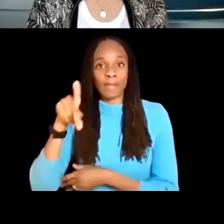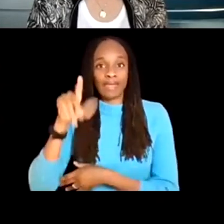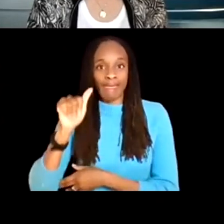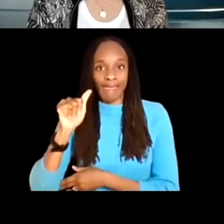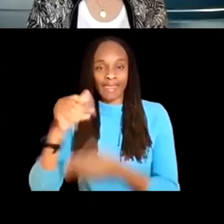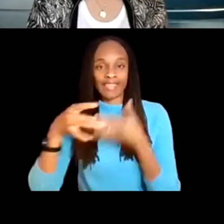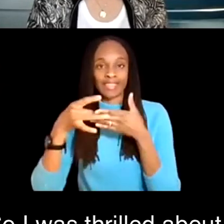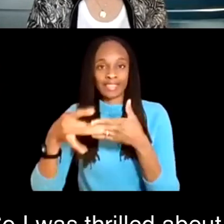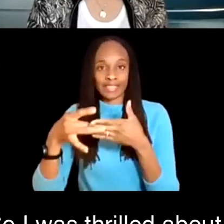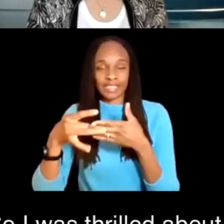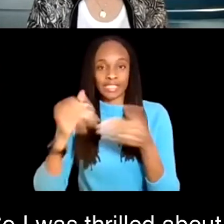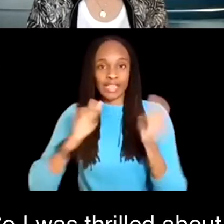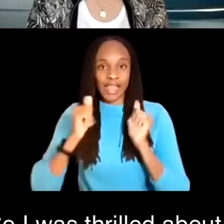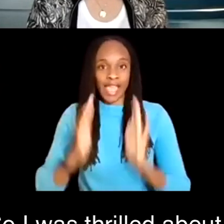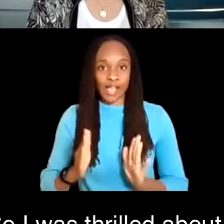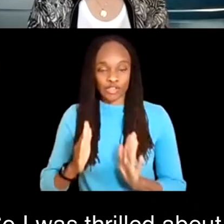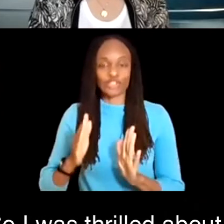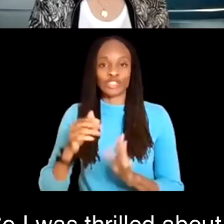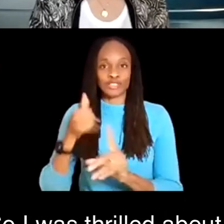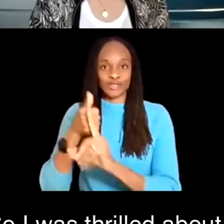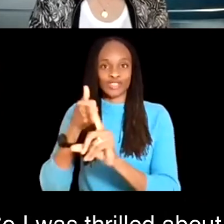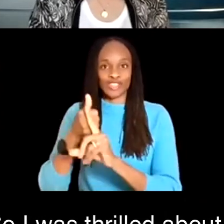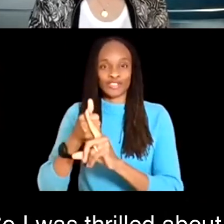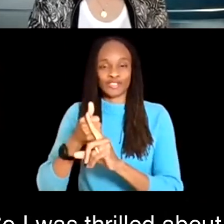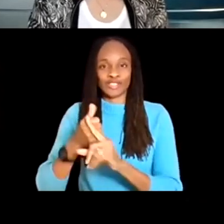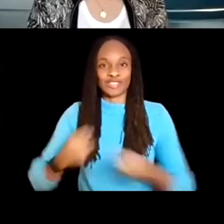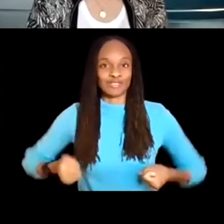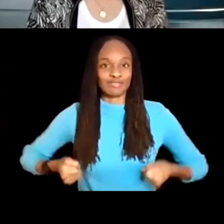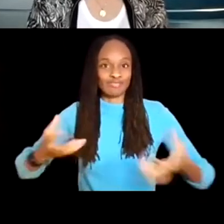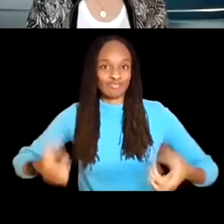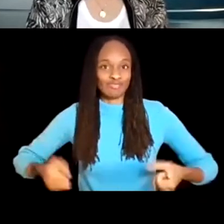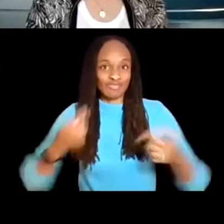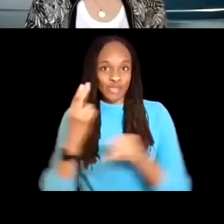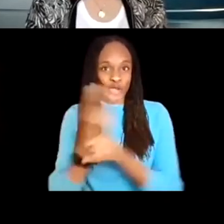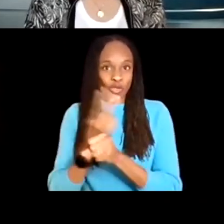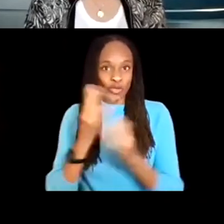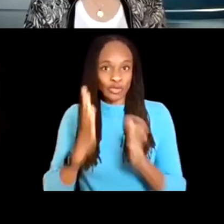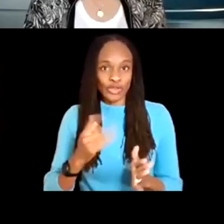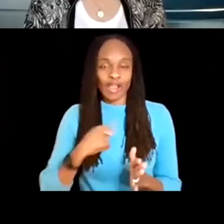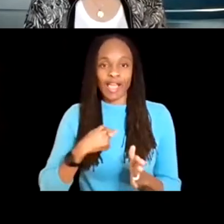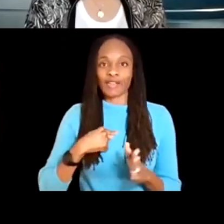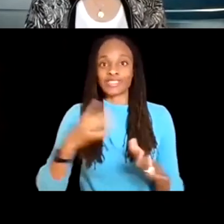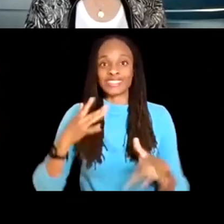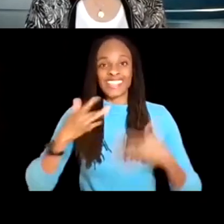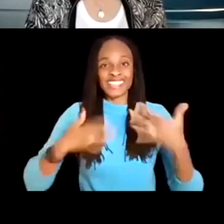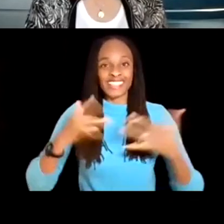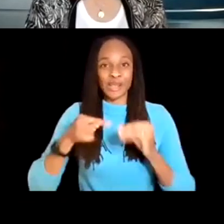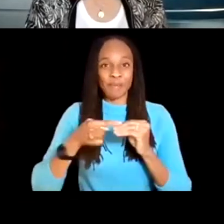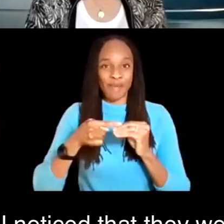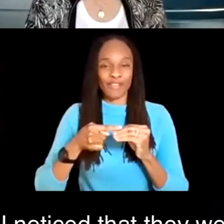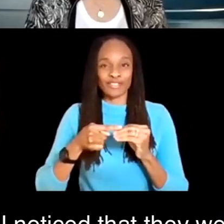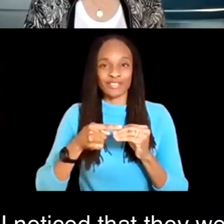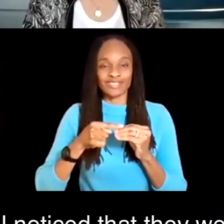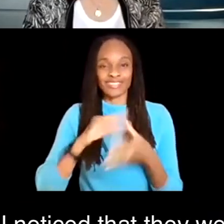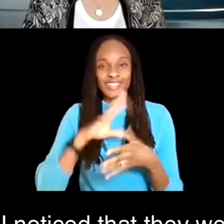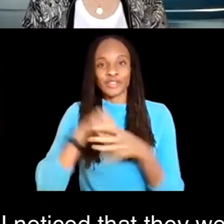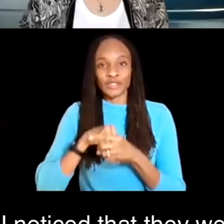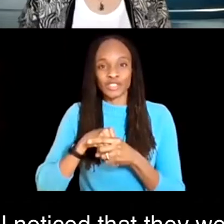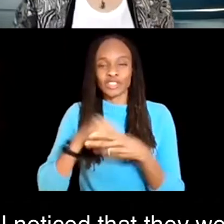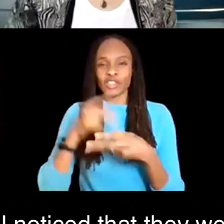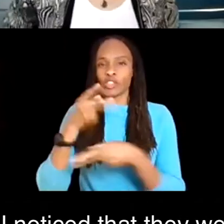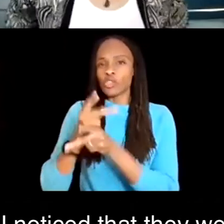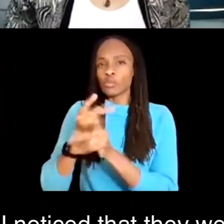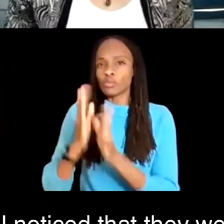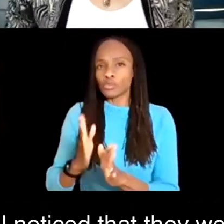was a wheelchair user. So I was thrilled about the inclusion, right? But the producers were great. But I noticed that they